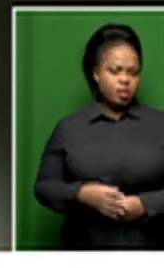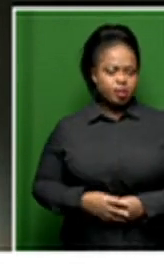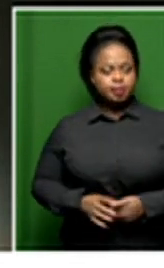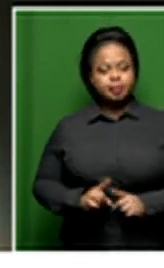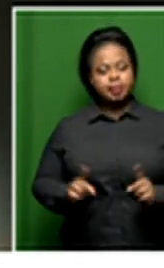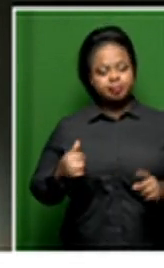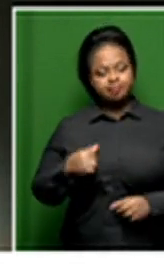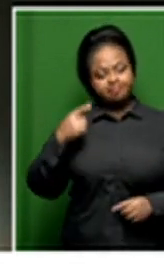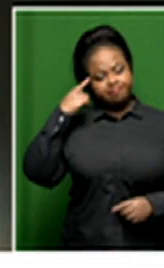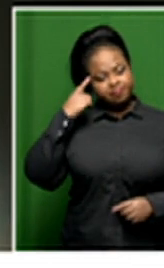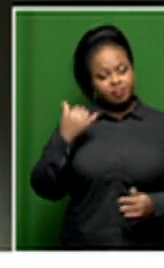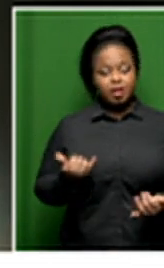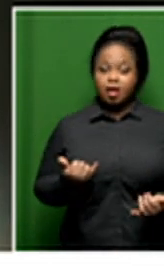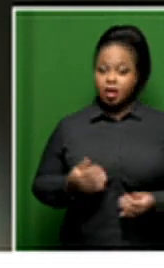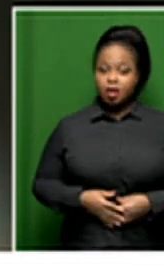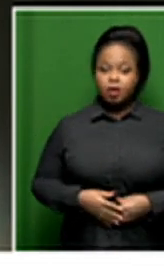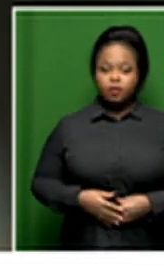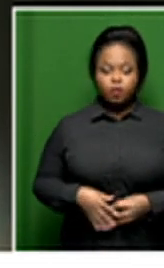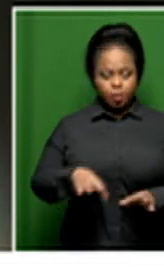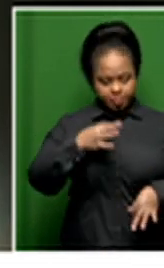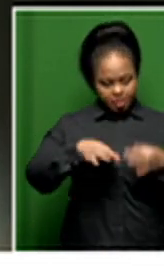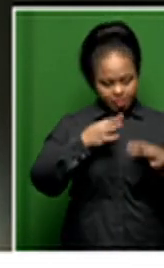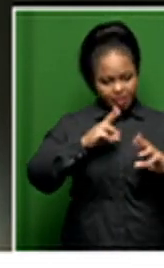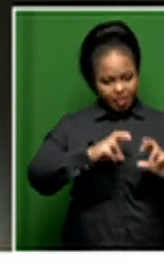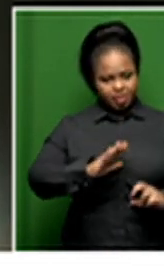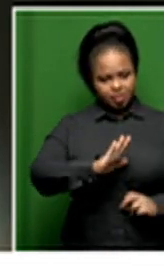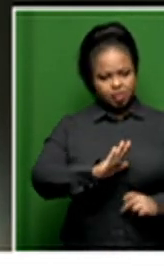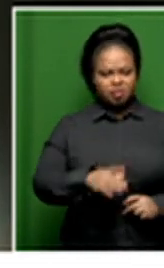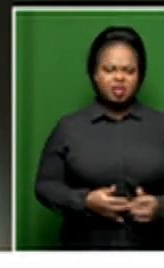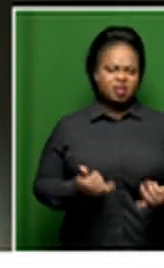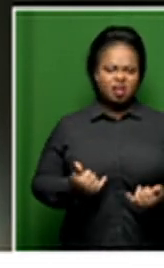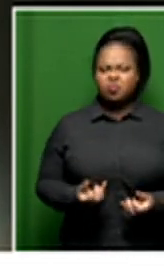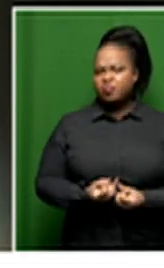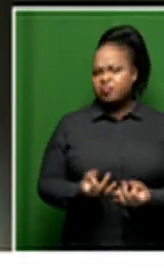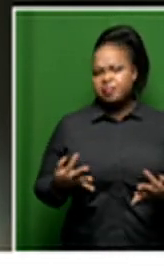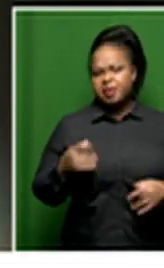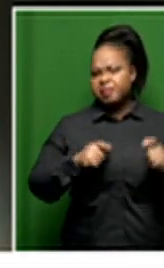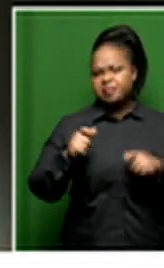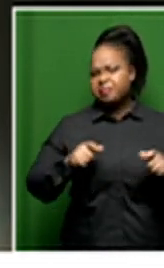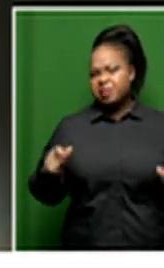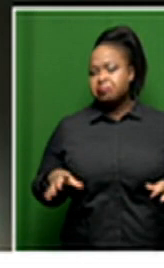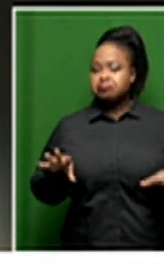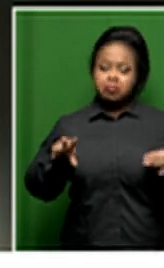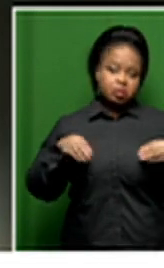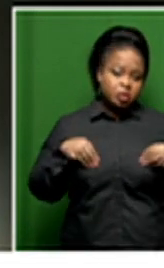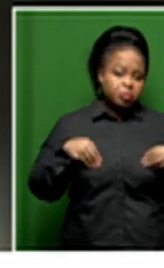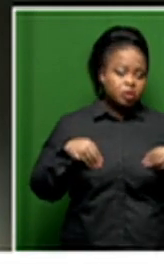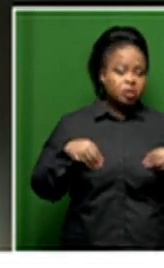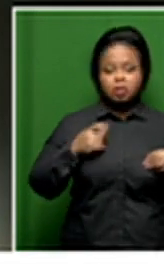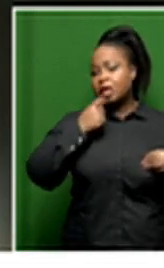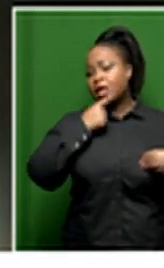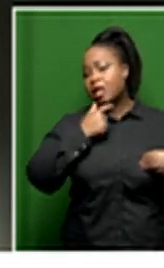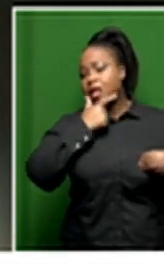issue is, look, I think from surveys, generally society's acceptance of people of different